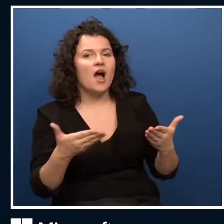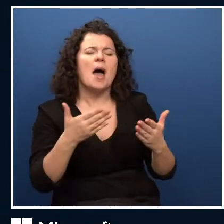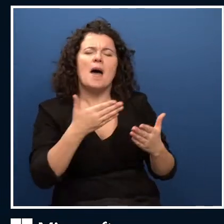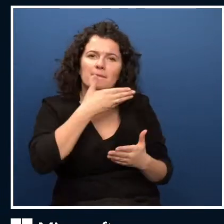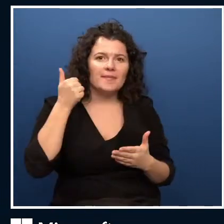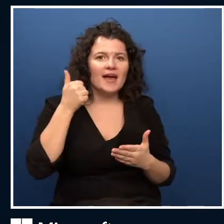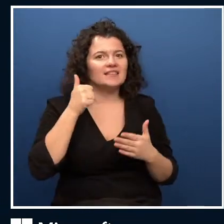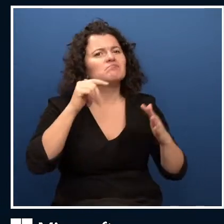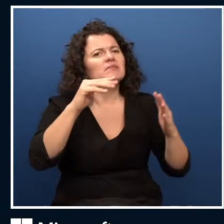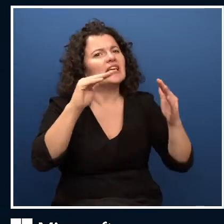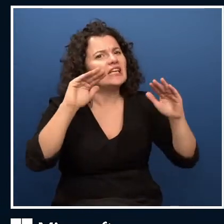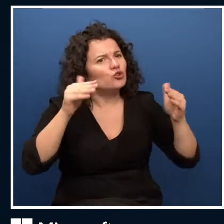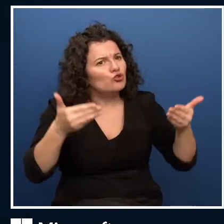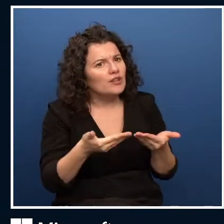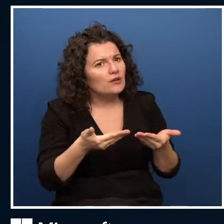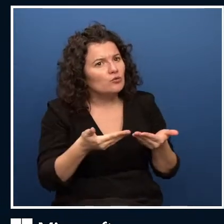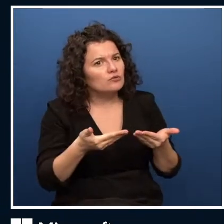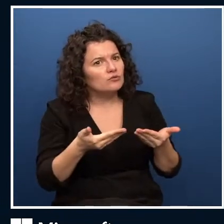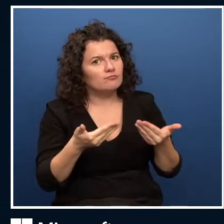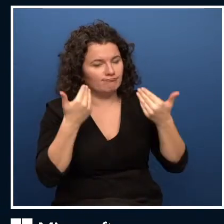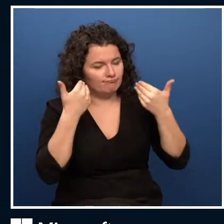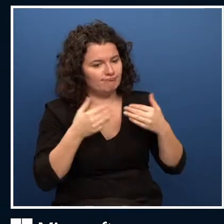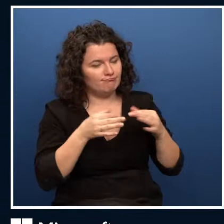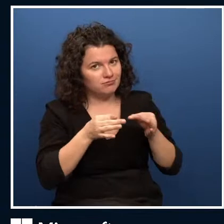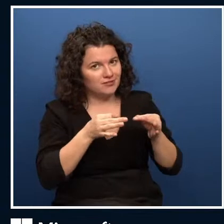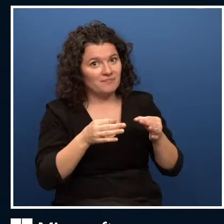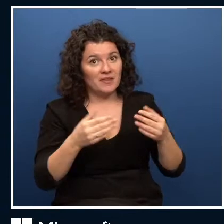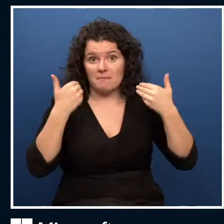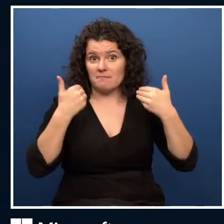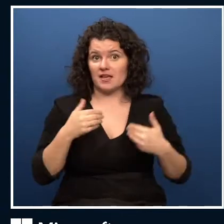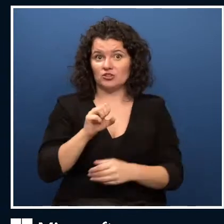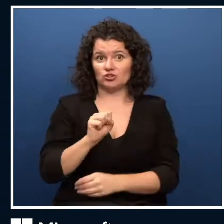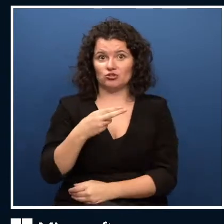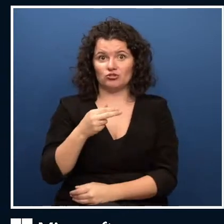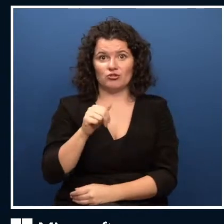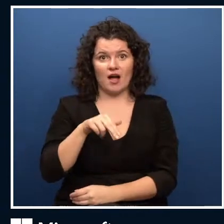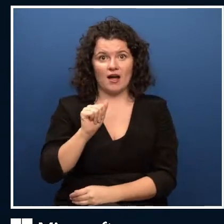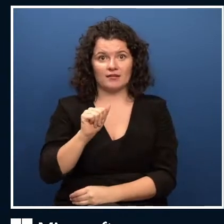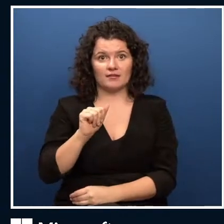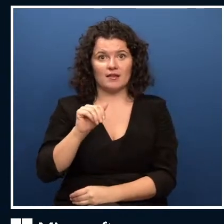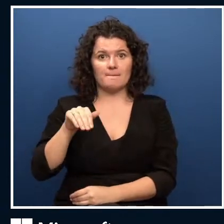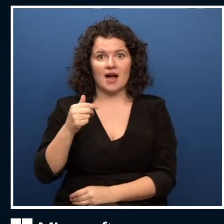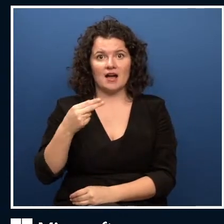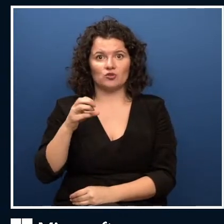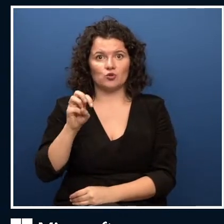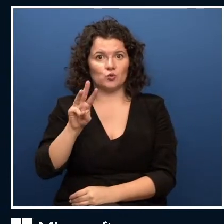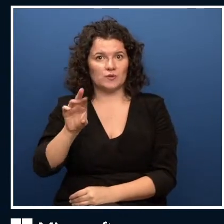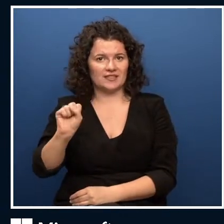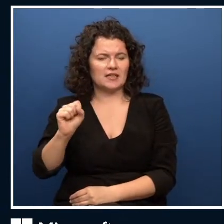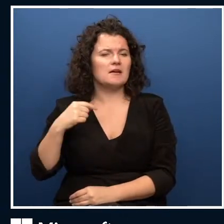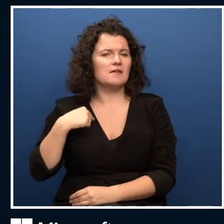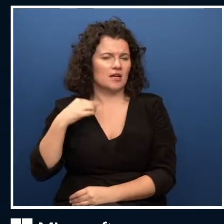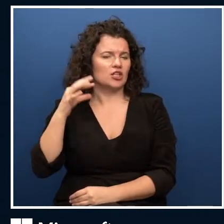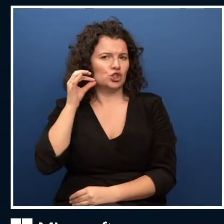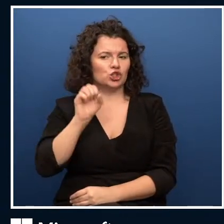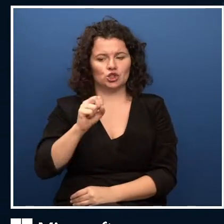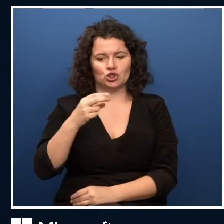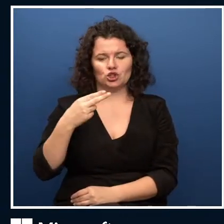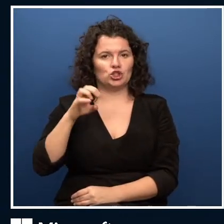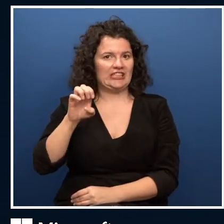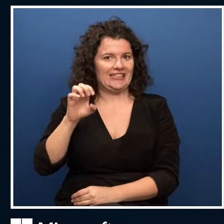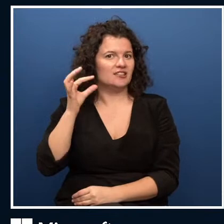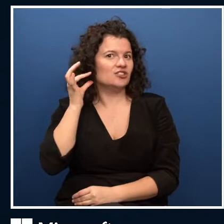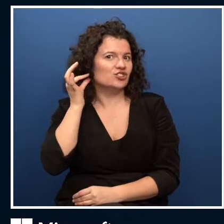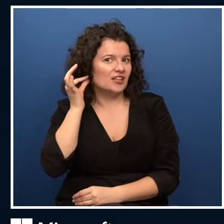everyone. I can go first. My name is Shanna Matthews. I use she, her pronouns. I'm a program manager at Microsoft. My background